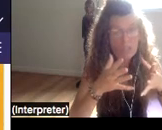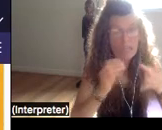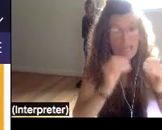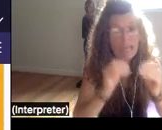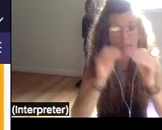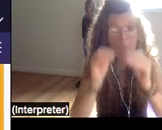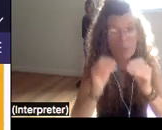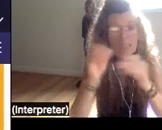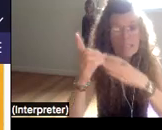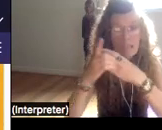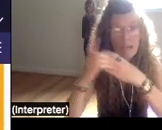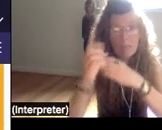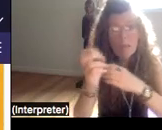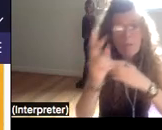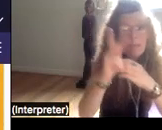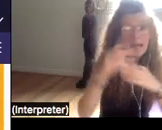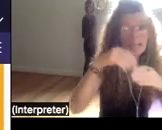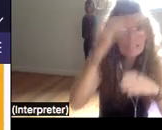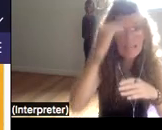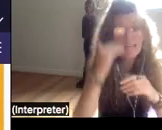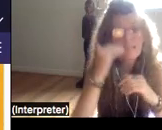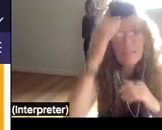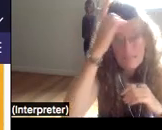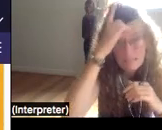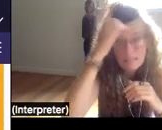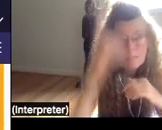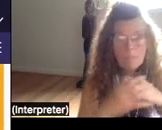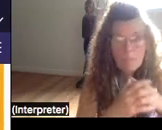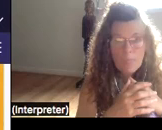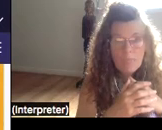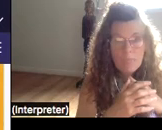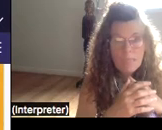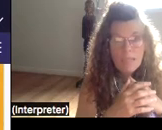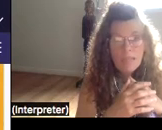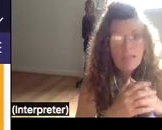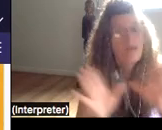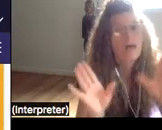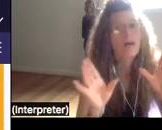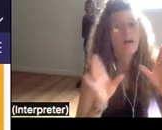finished, it puts the diamond back in its head.